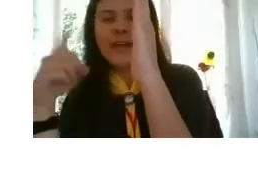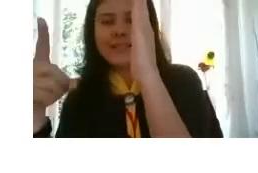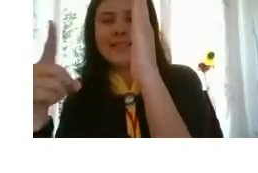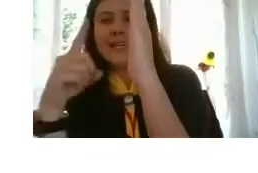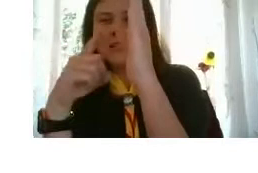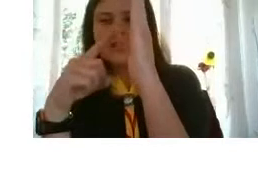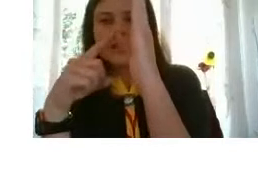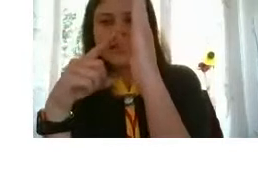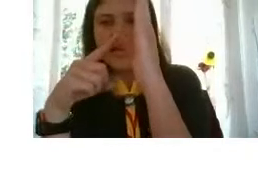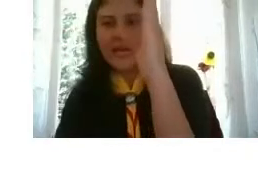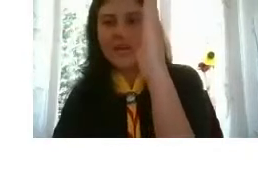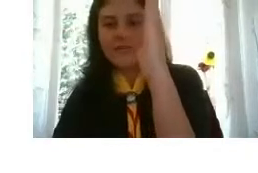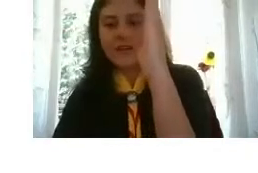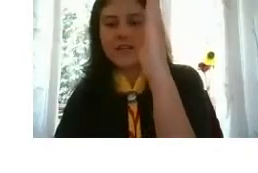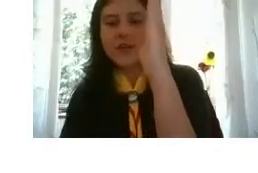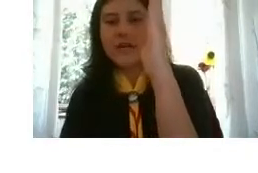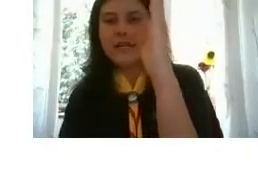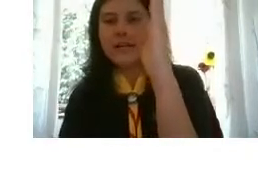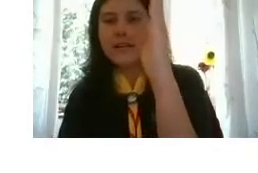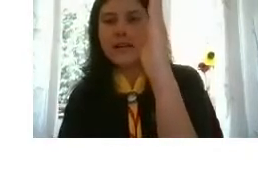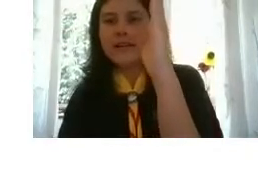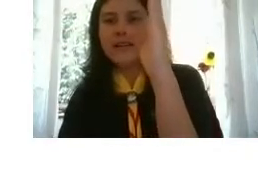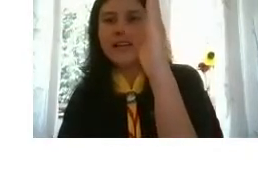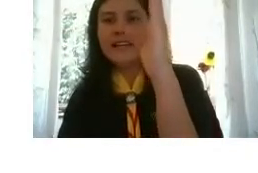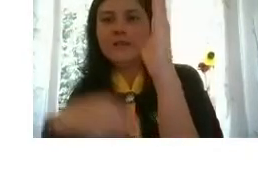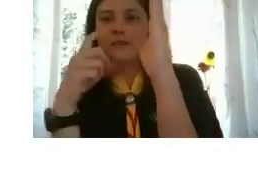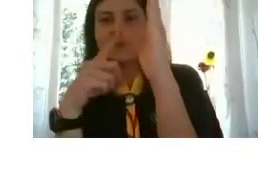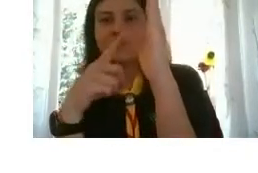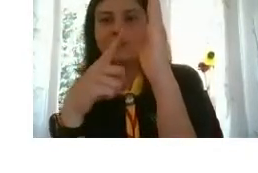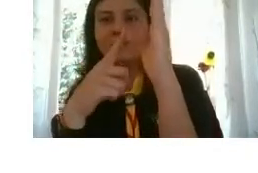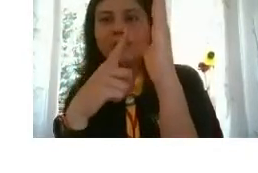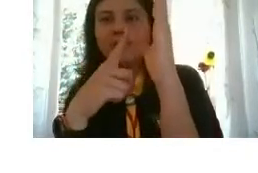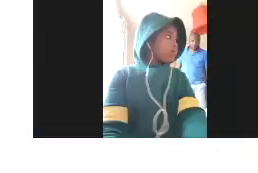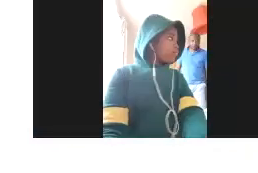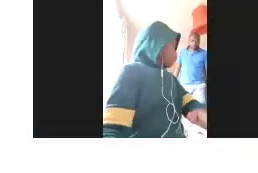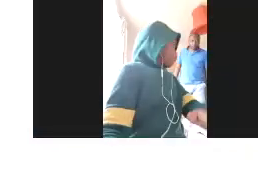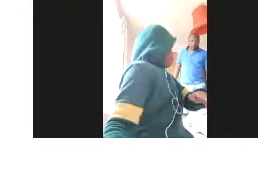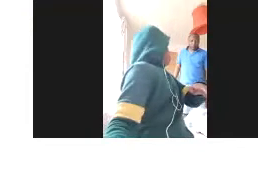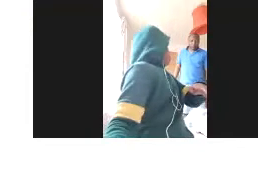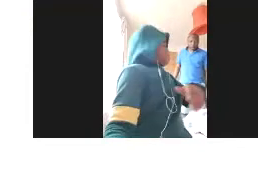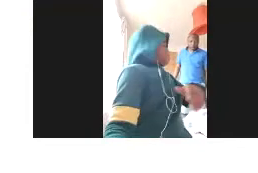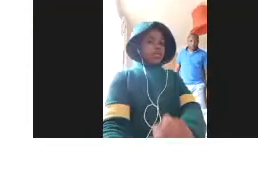time. Excellent. So it's A, first one. Then?